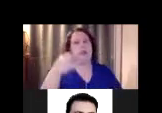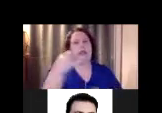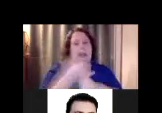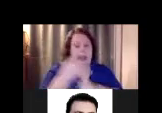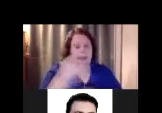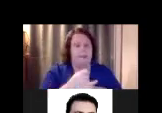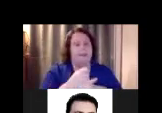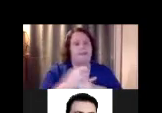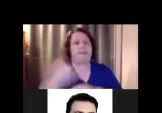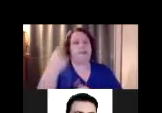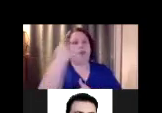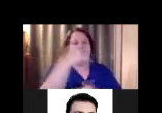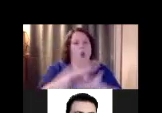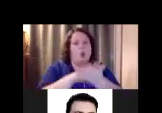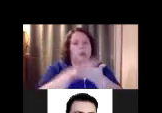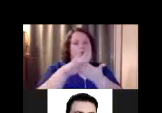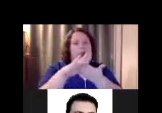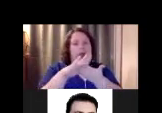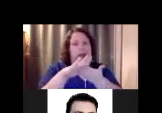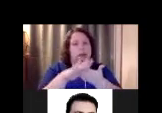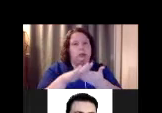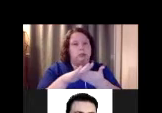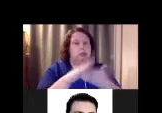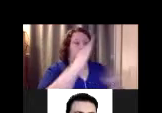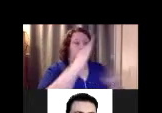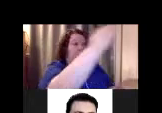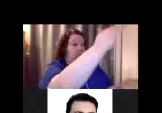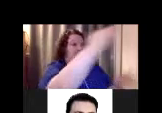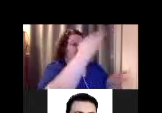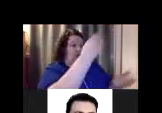the big takeaway. That was the so what of all the demographics.